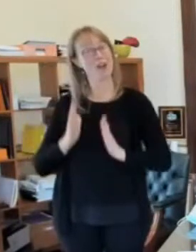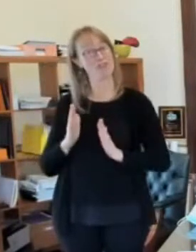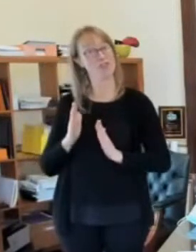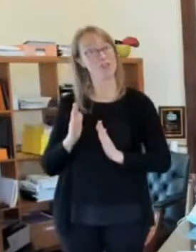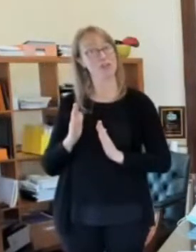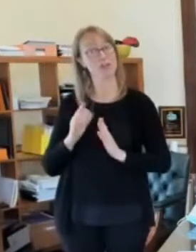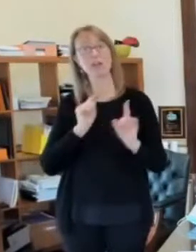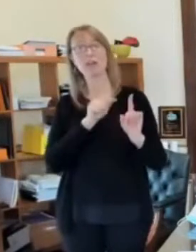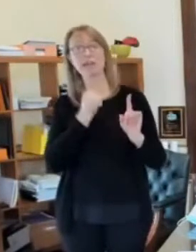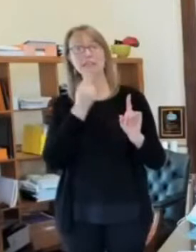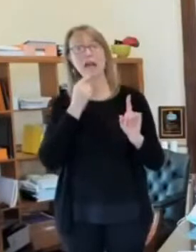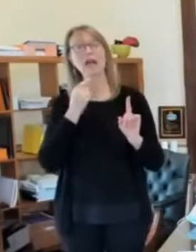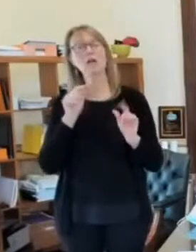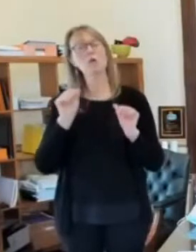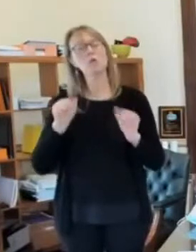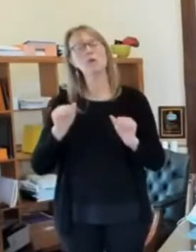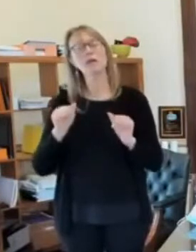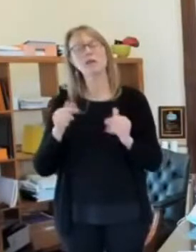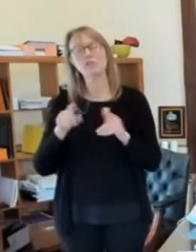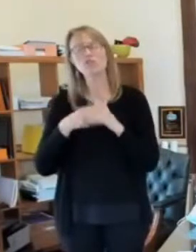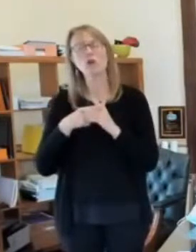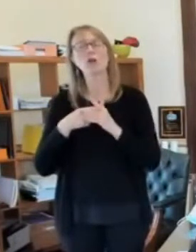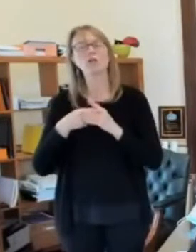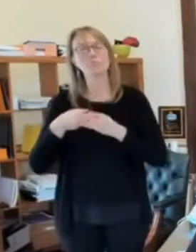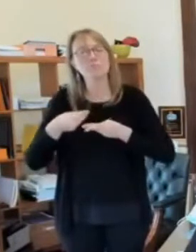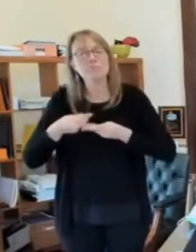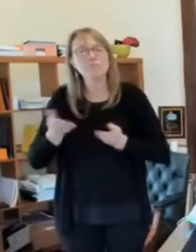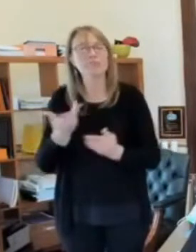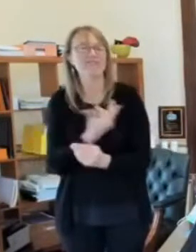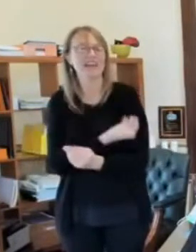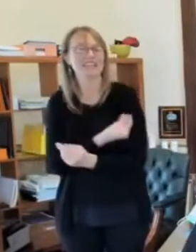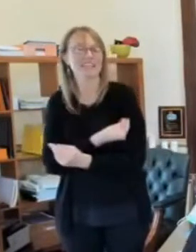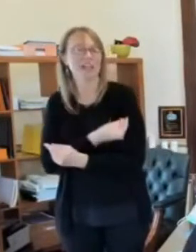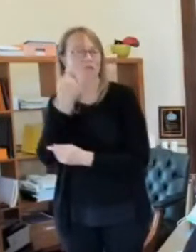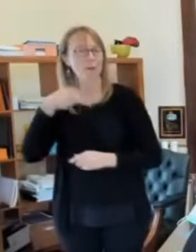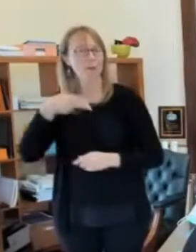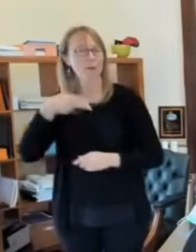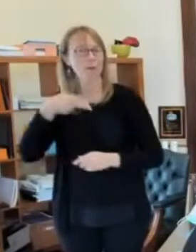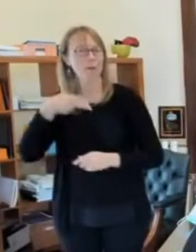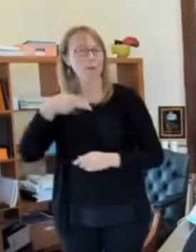to phase 1B. Now, we're still in phase 1A.